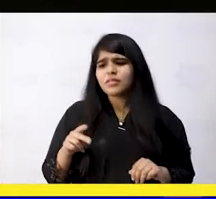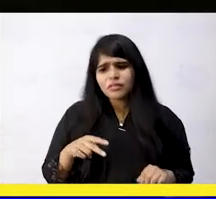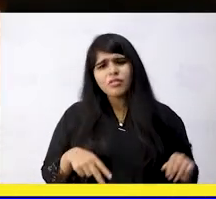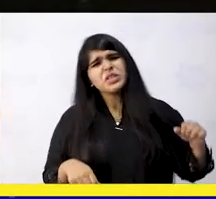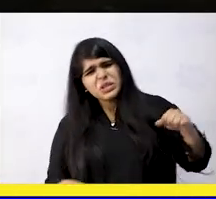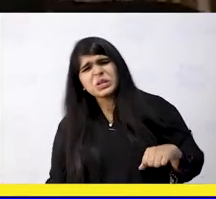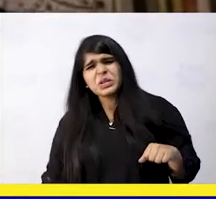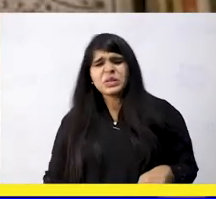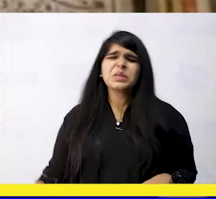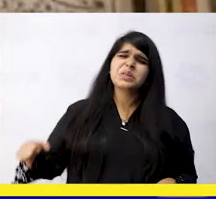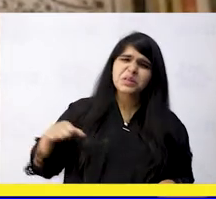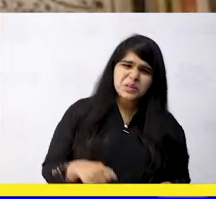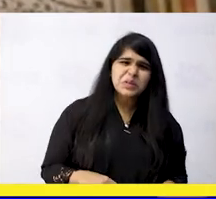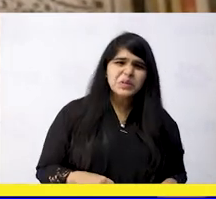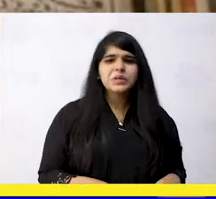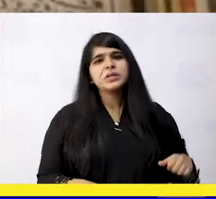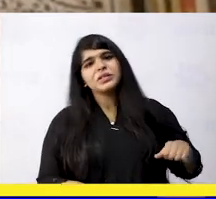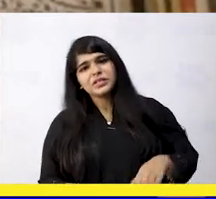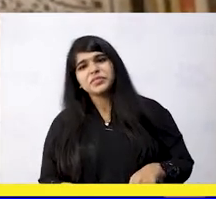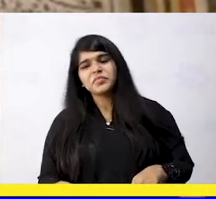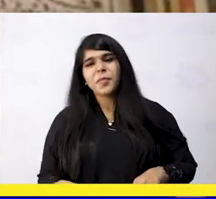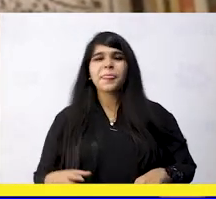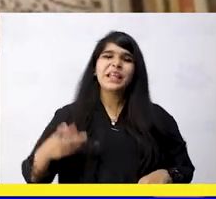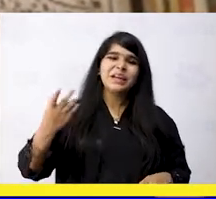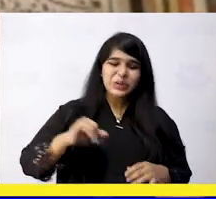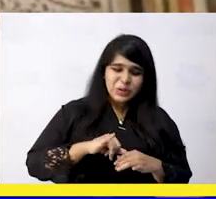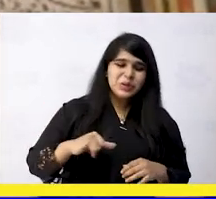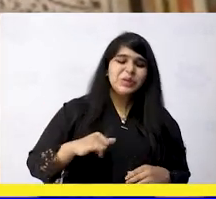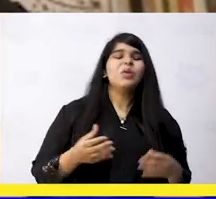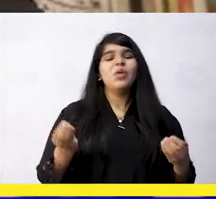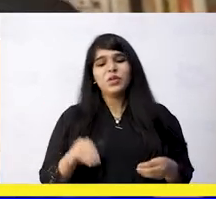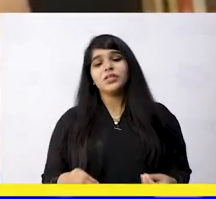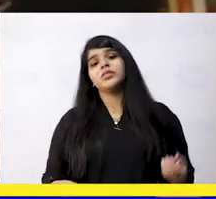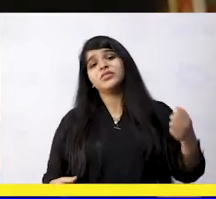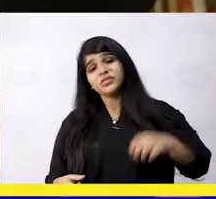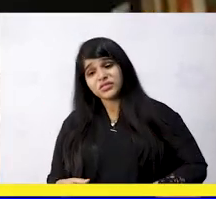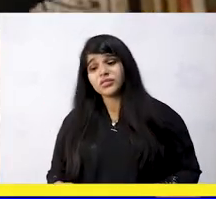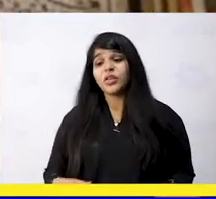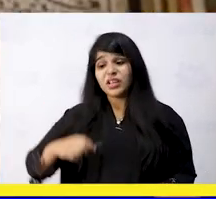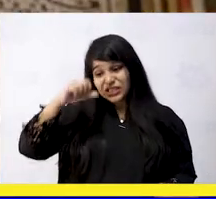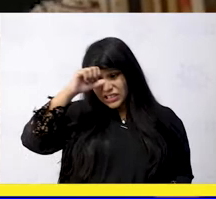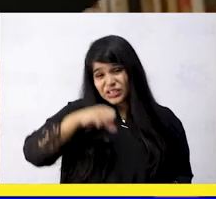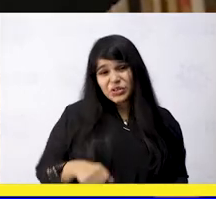and wiped his brow. Ooh. Ooh. Out there in the distance, he could see,